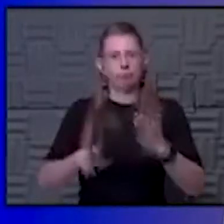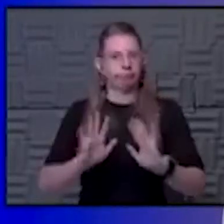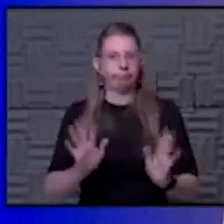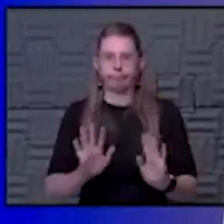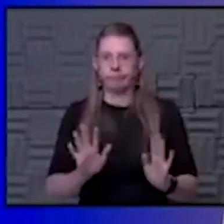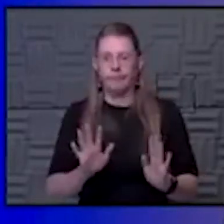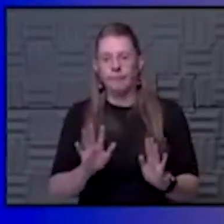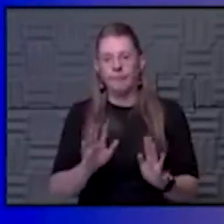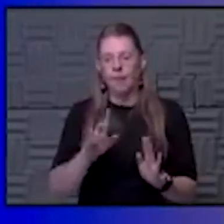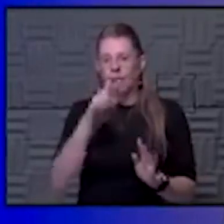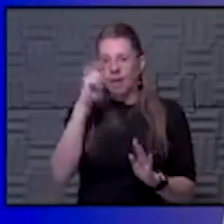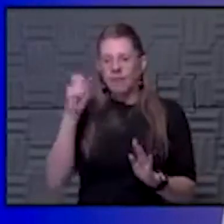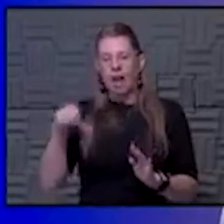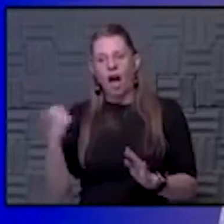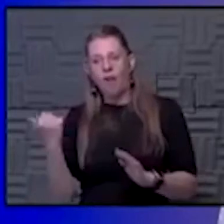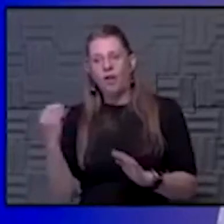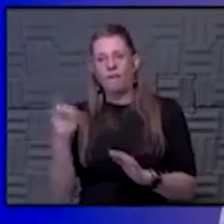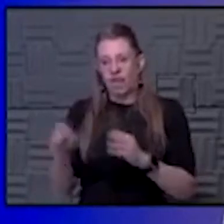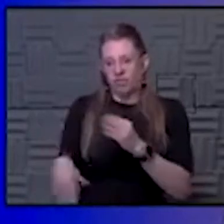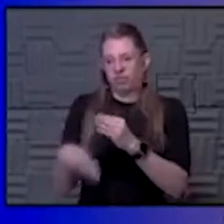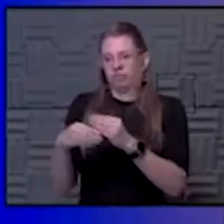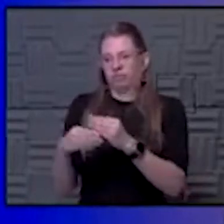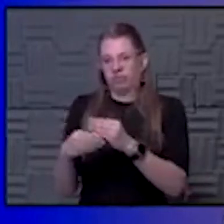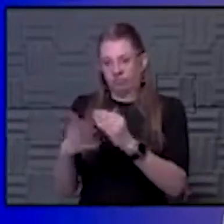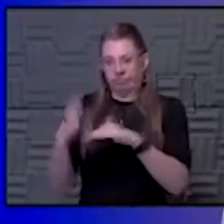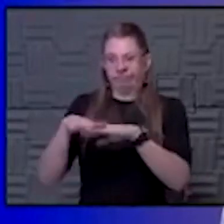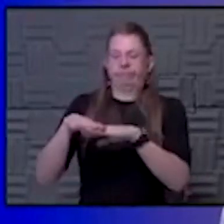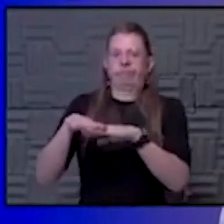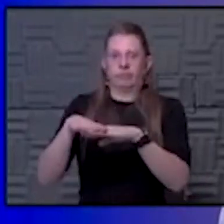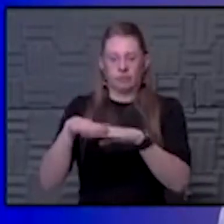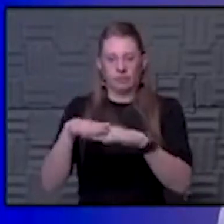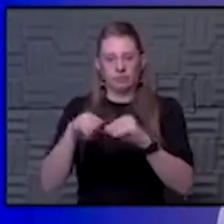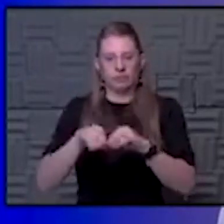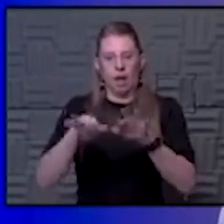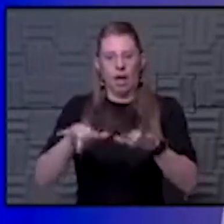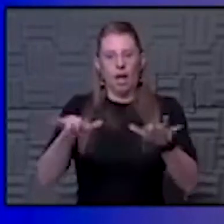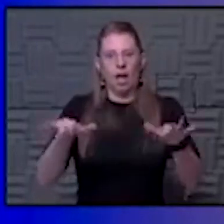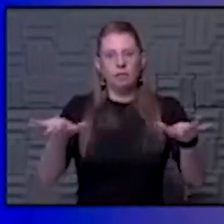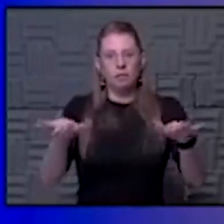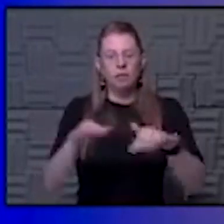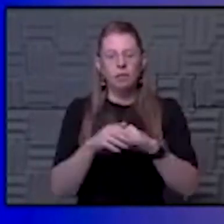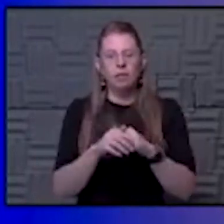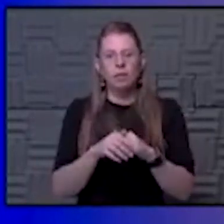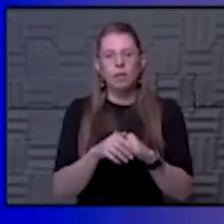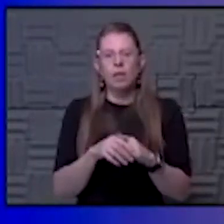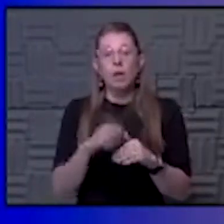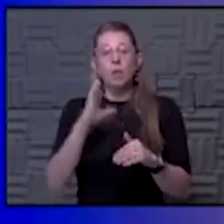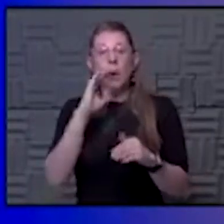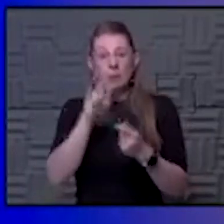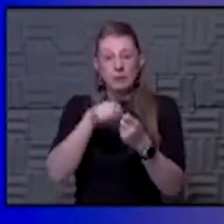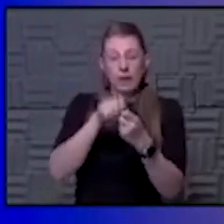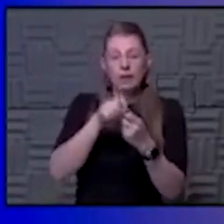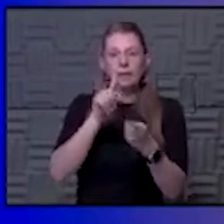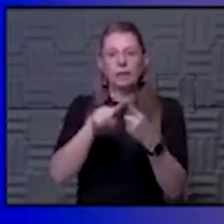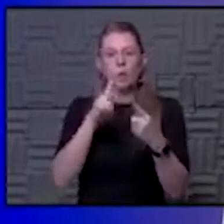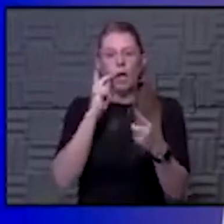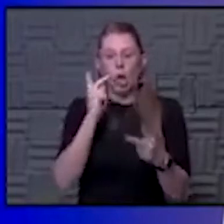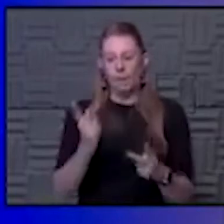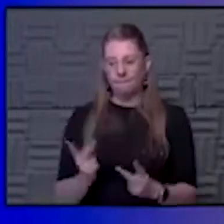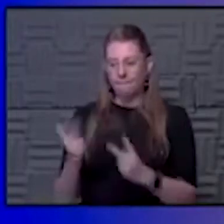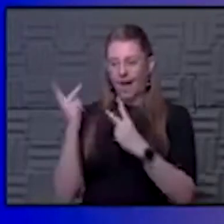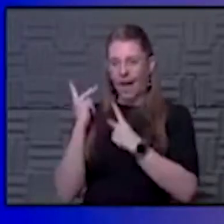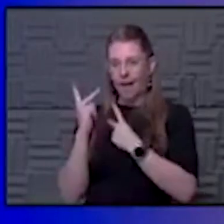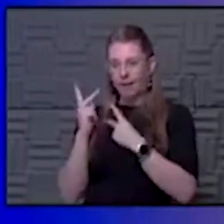effect of those other infections. And I don't think we're truly going to know until we, look back retrospectively and we look at those timeframes and